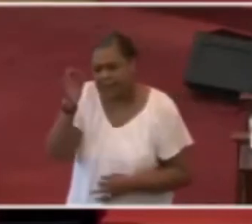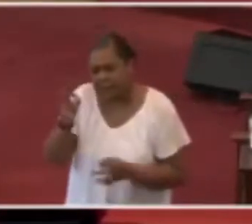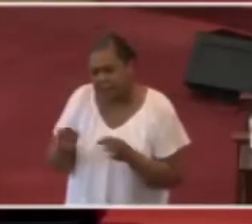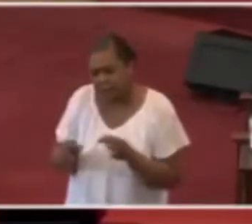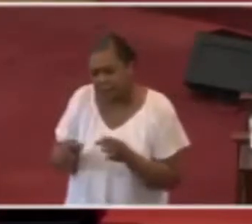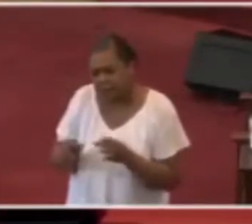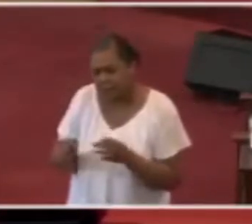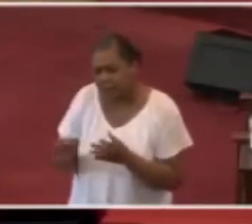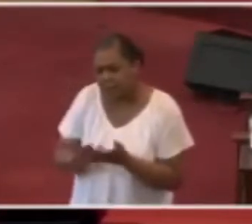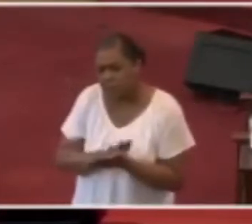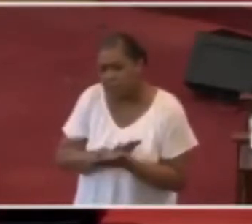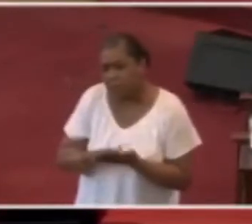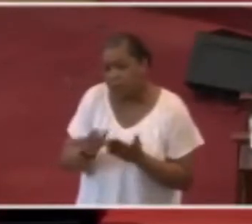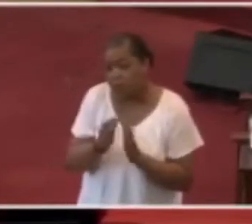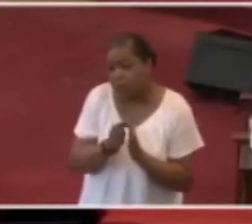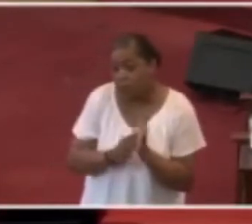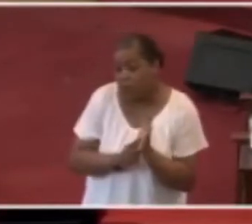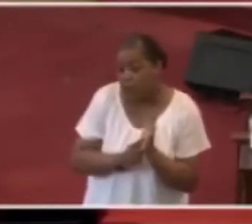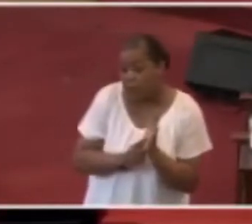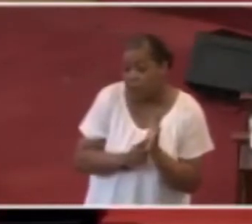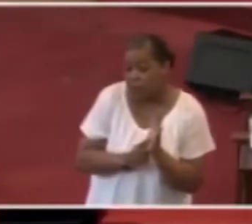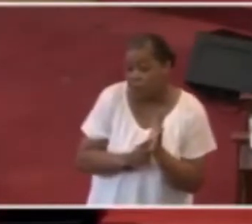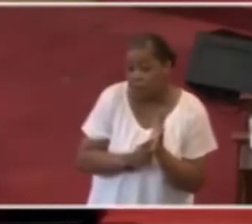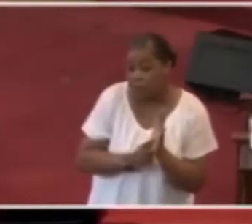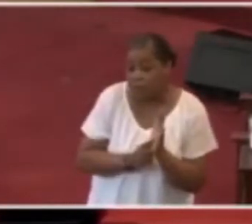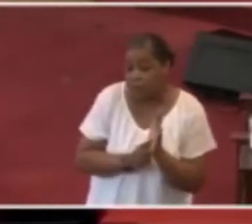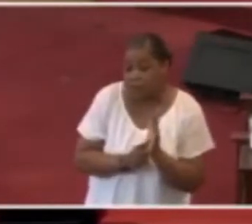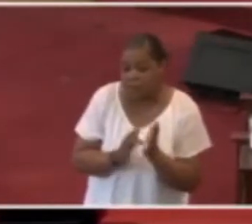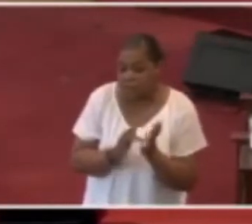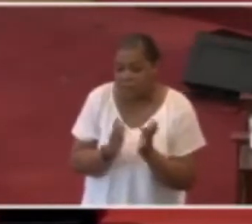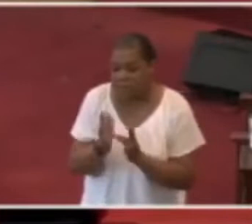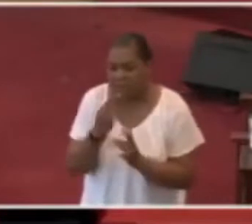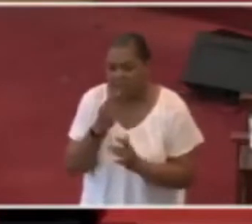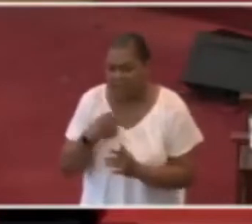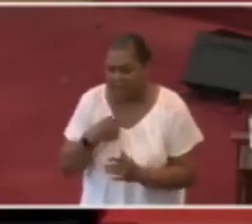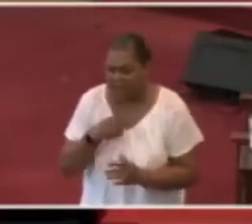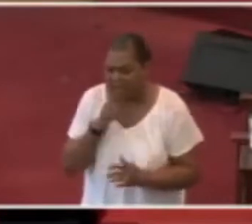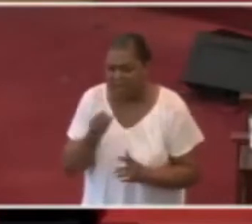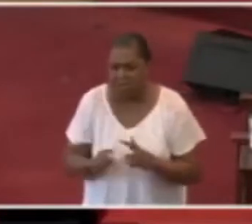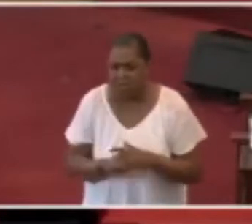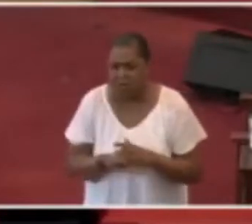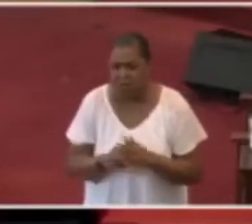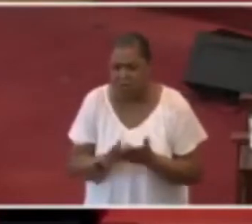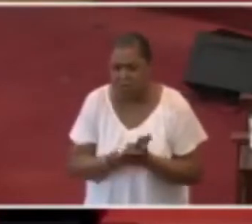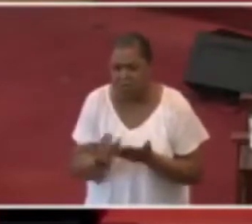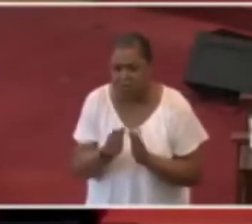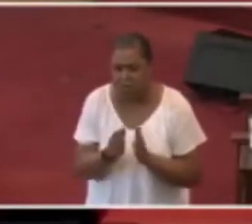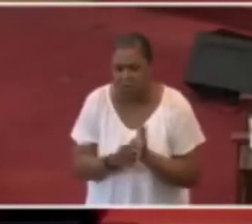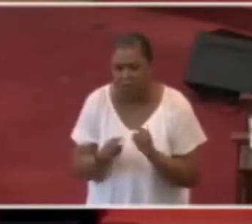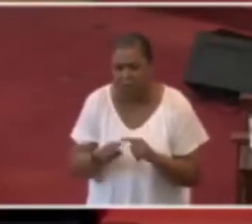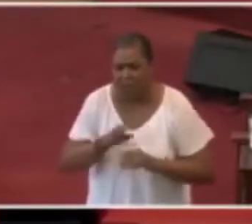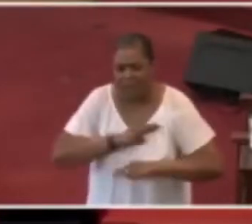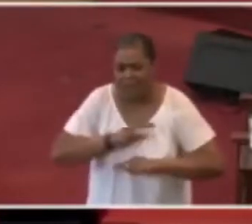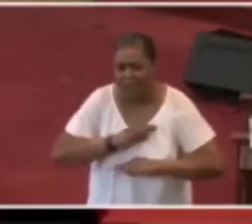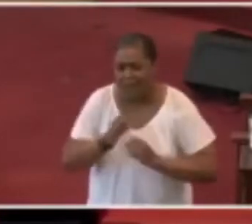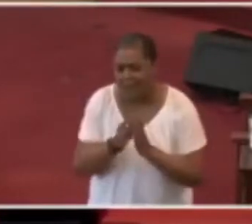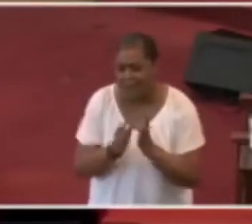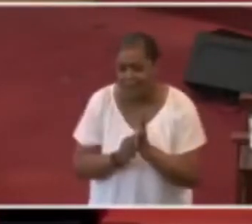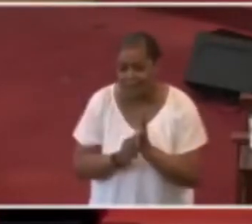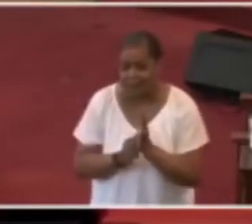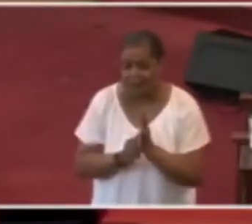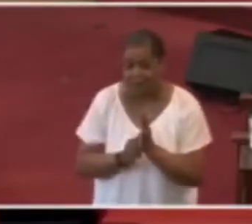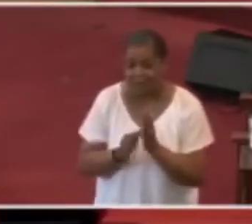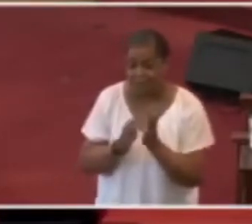that he's going to destroy the law. Remember, he even intimated, he didn't come to destroy it, but to fulfill it. So he doesn't annul its force.